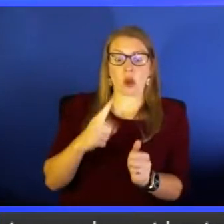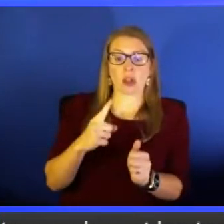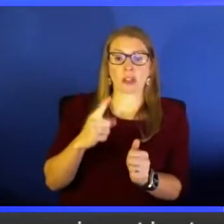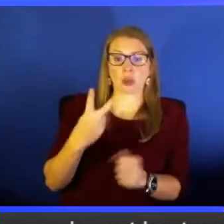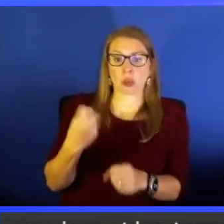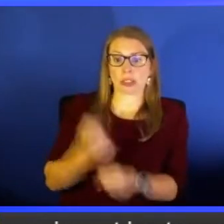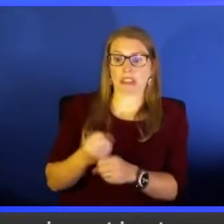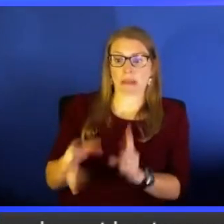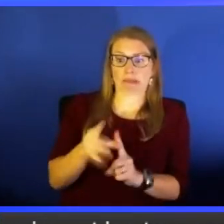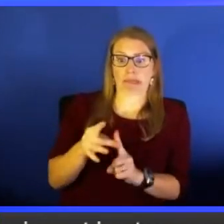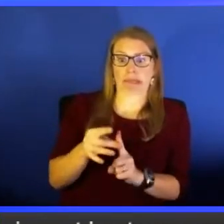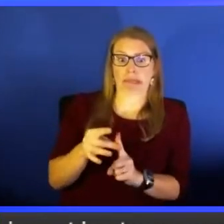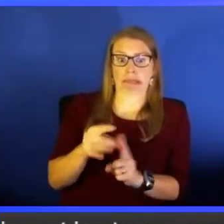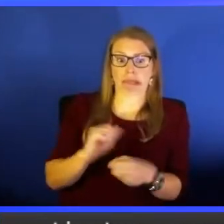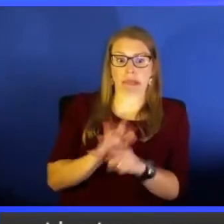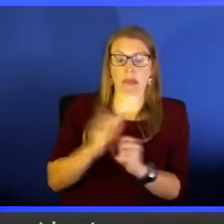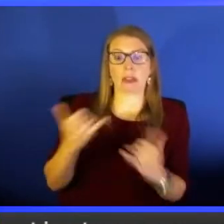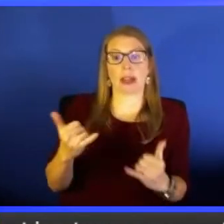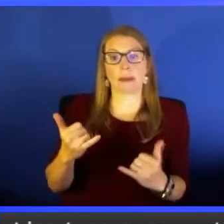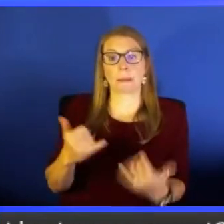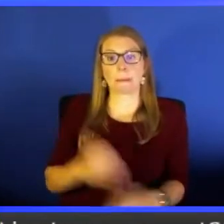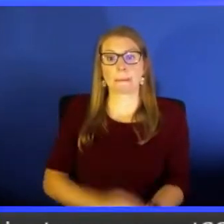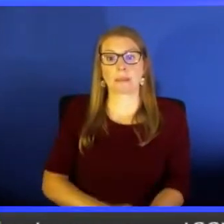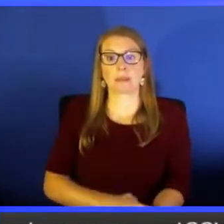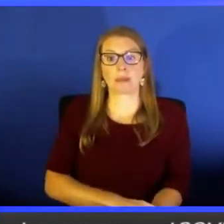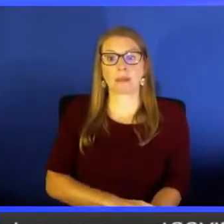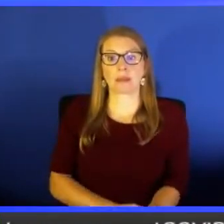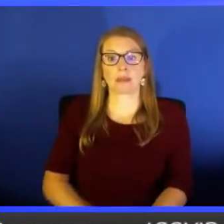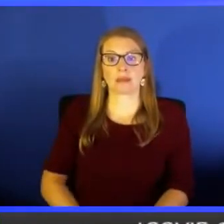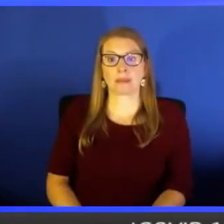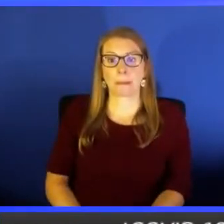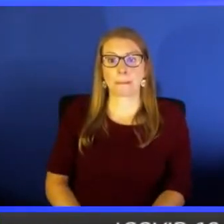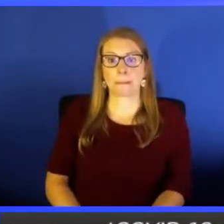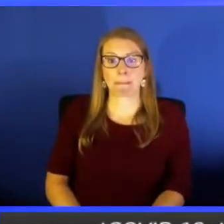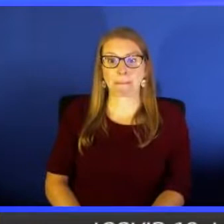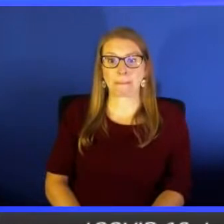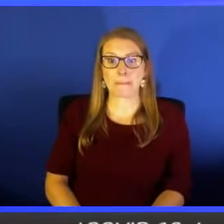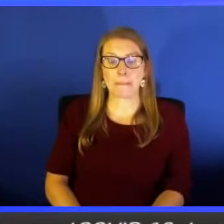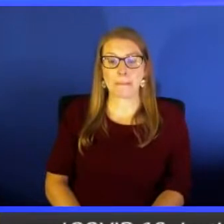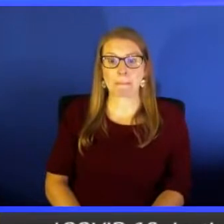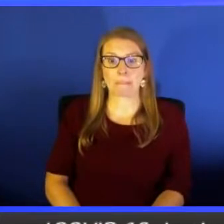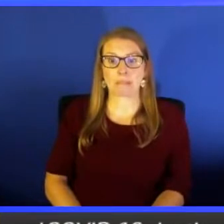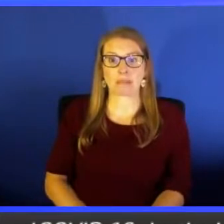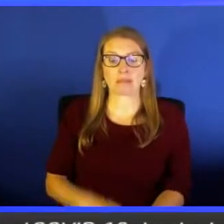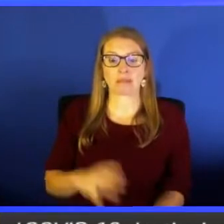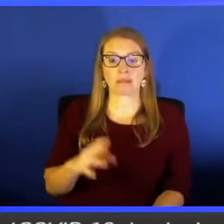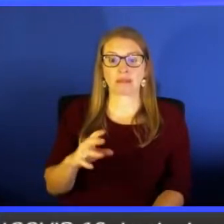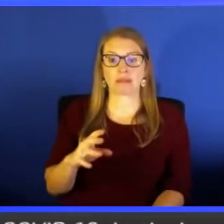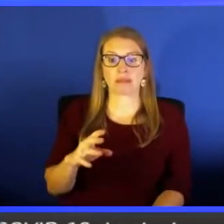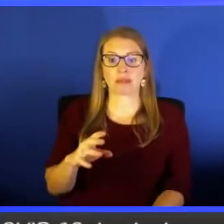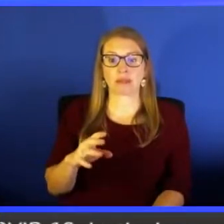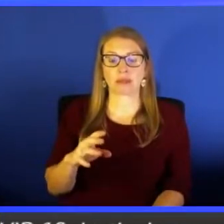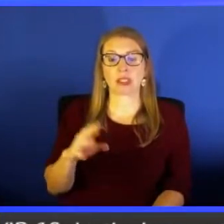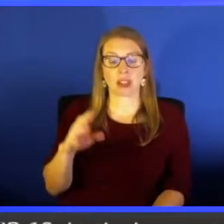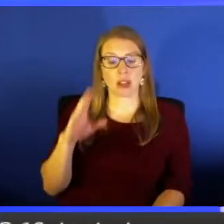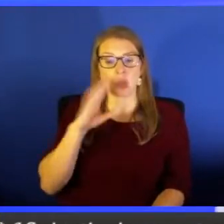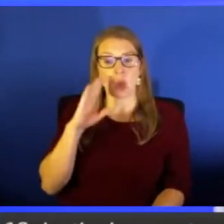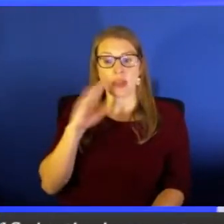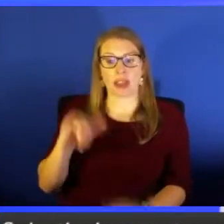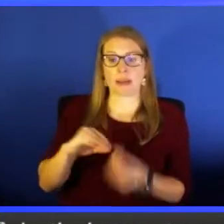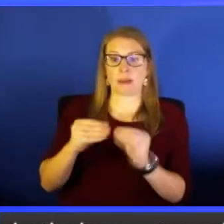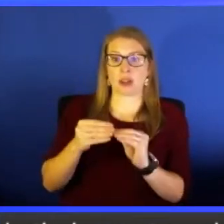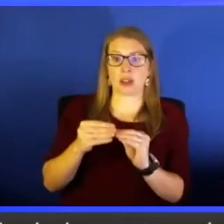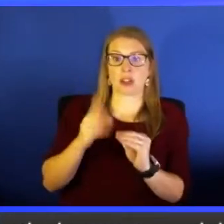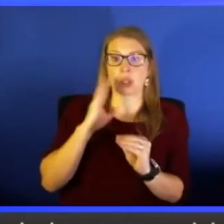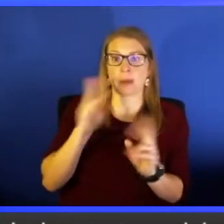numbers, unfortunately. I don't know if it's been published anywhere. We can certainly try to look for that number, but we do know that we do hear that anecdotally that people who